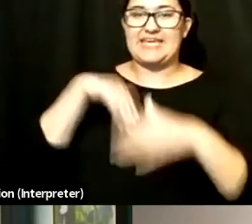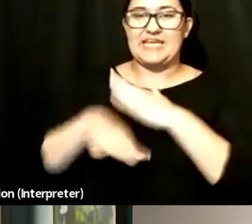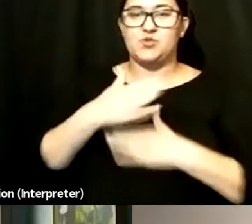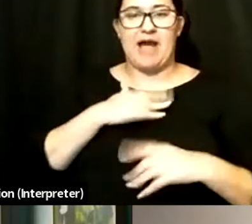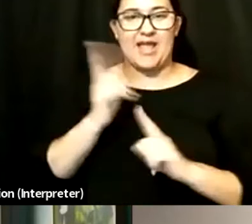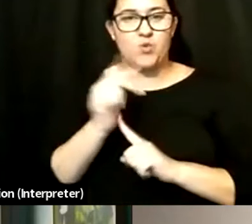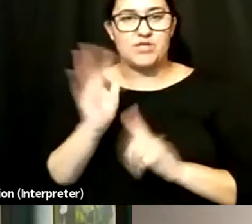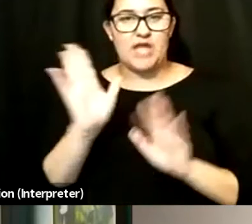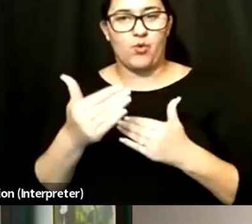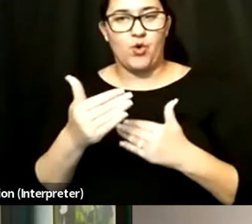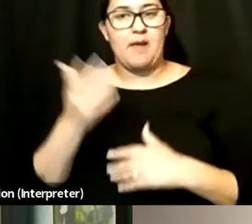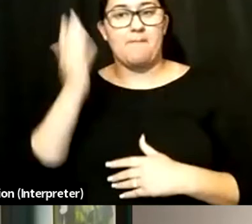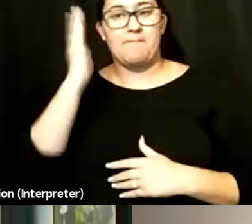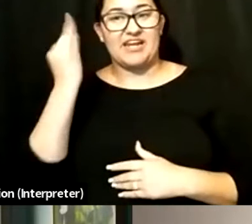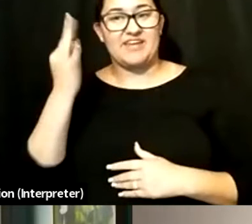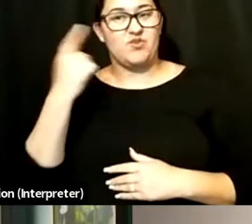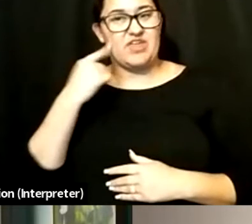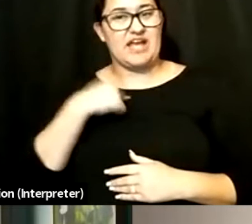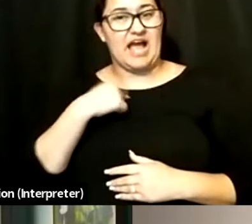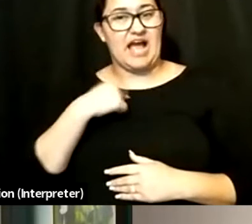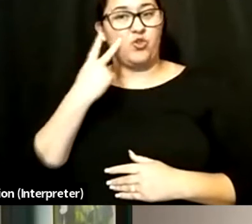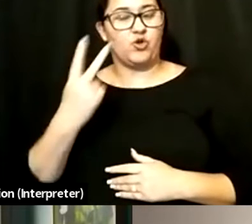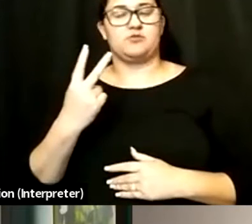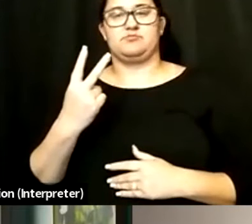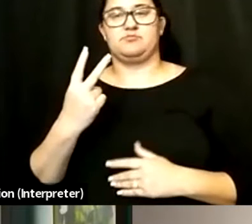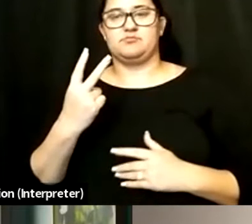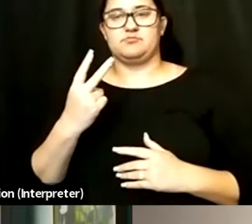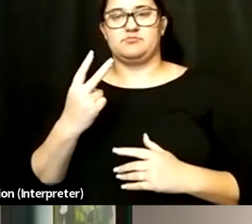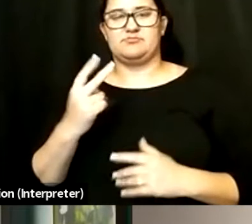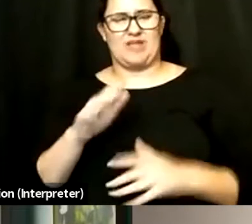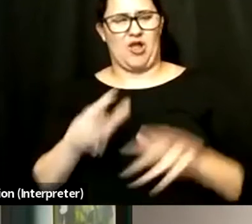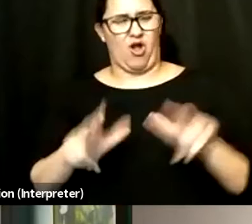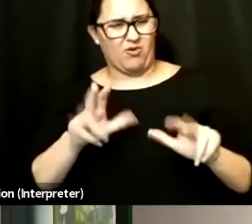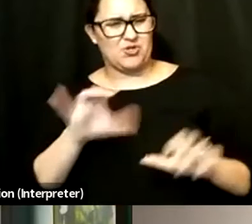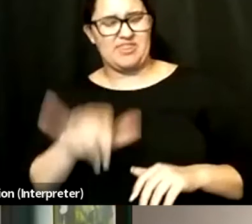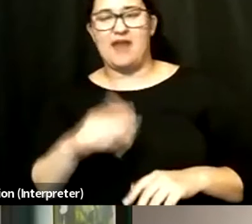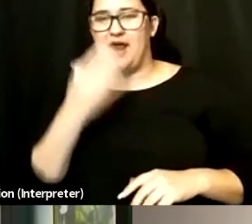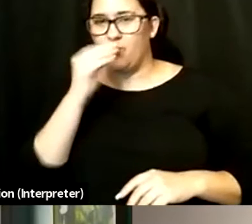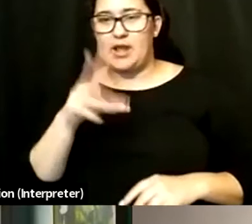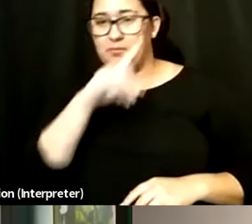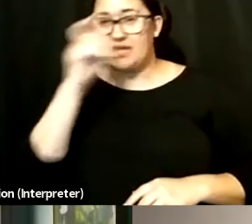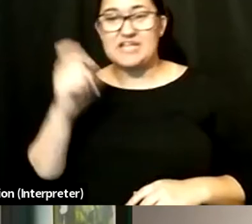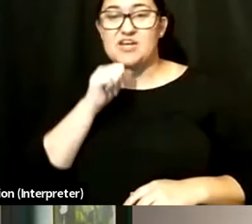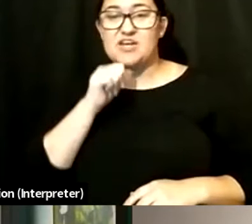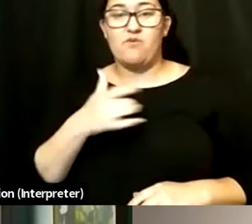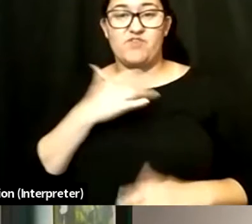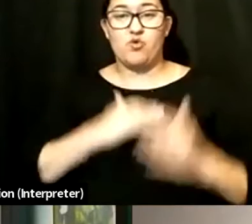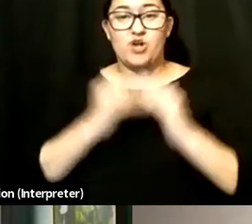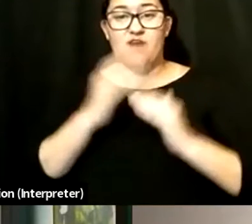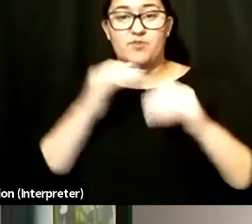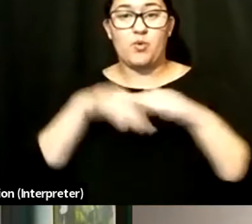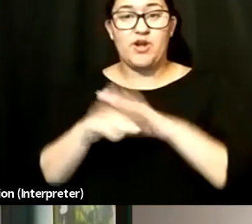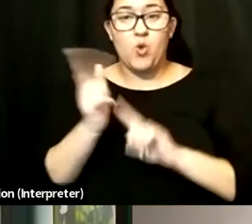if apparently you think I look very awkward doing it, because then like I don't feel comfortable entering a hotel room with you standing there. And so it